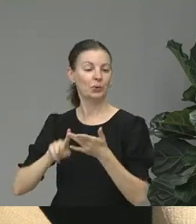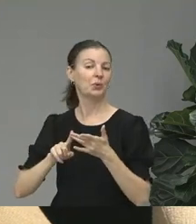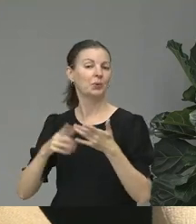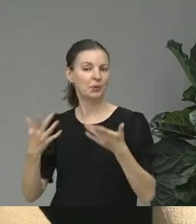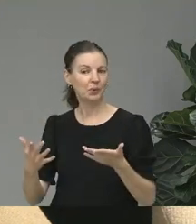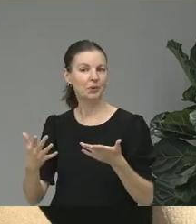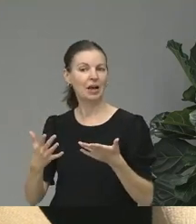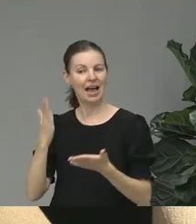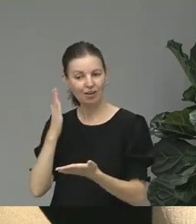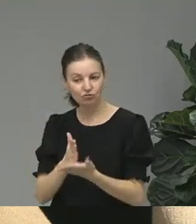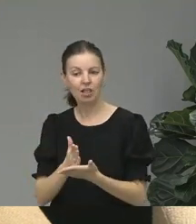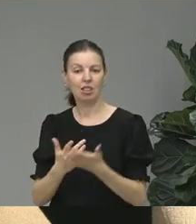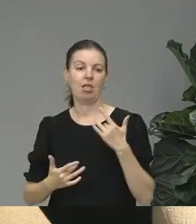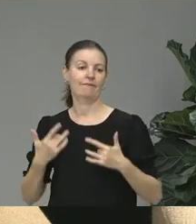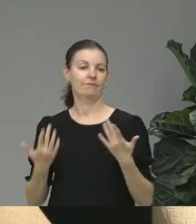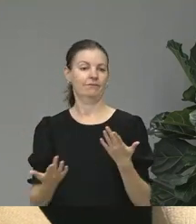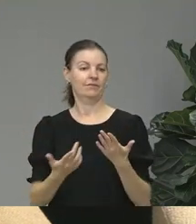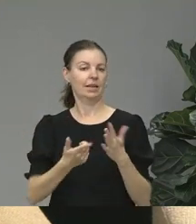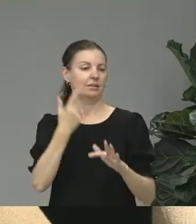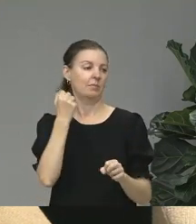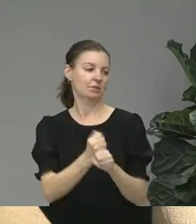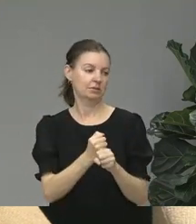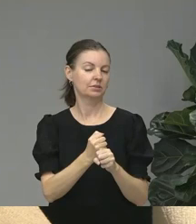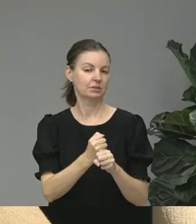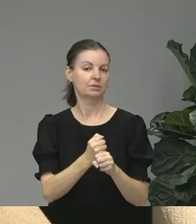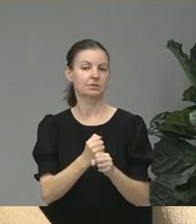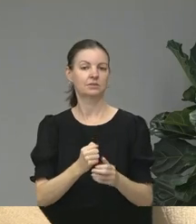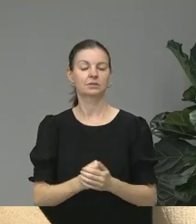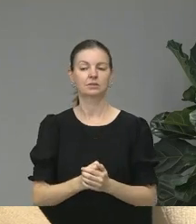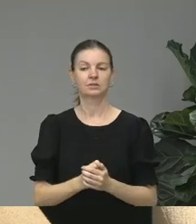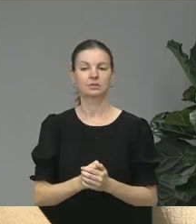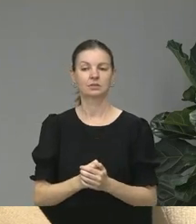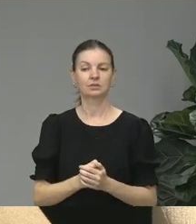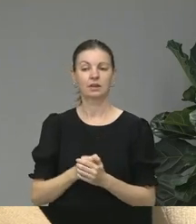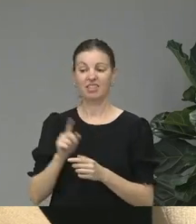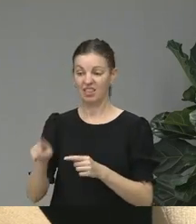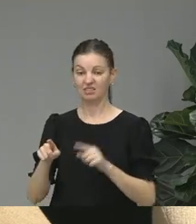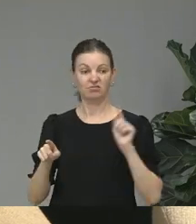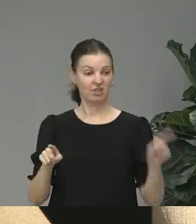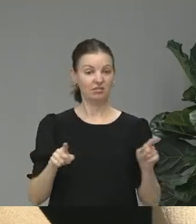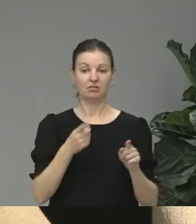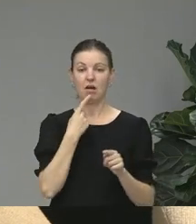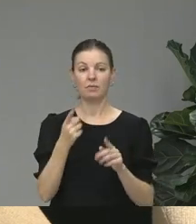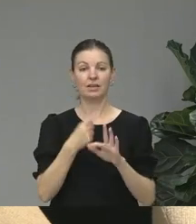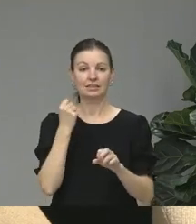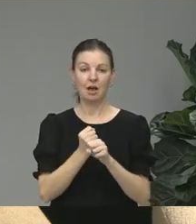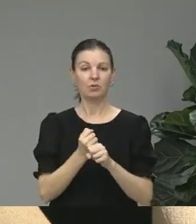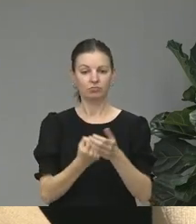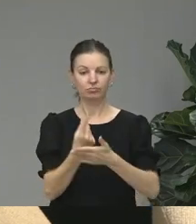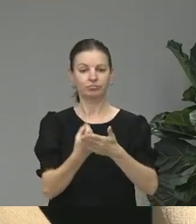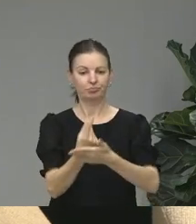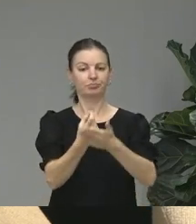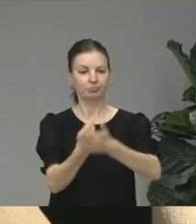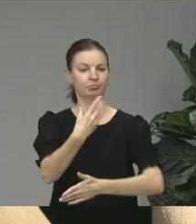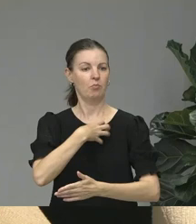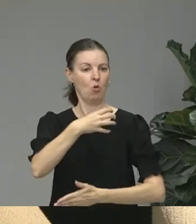There's really concrete examples. And these kinds of examples that are increasingly occurring as